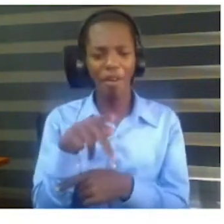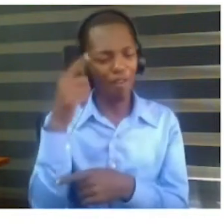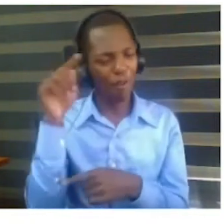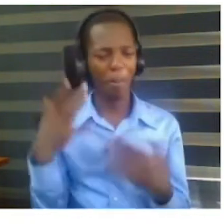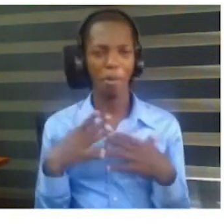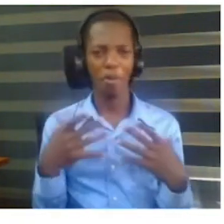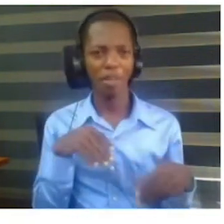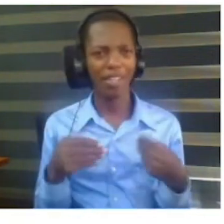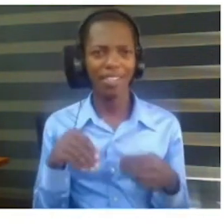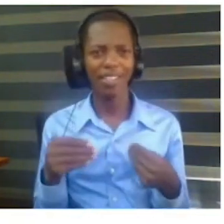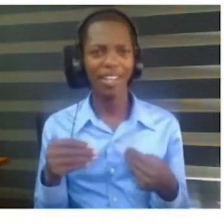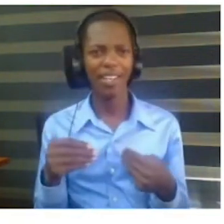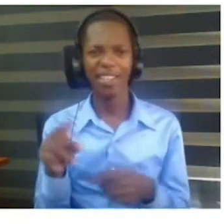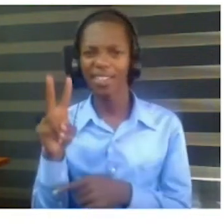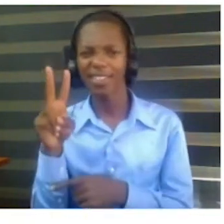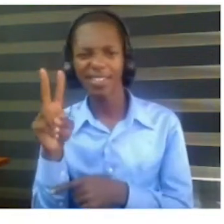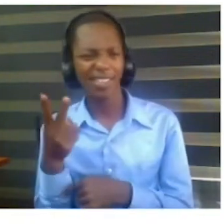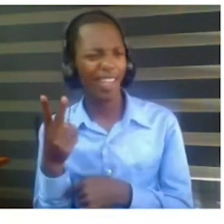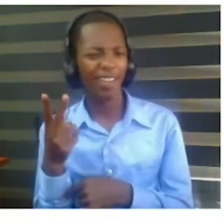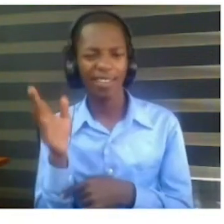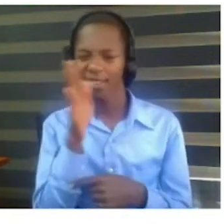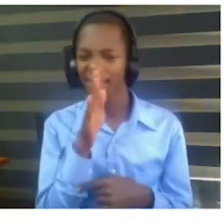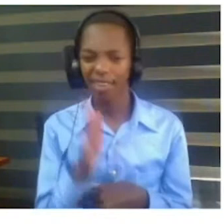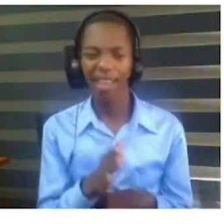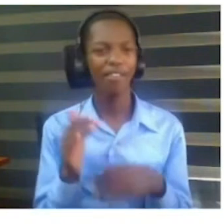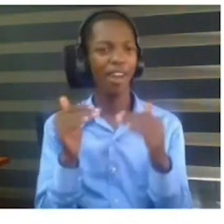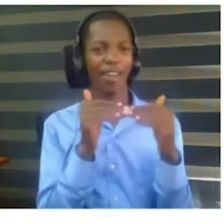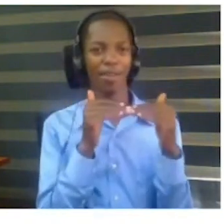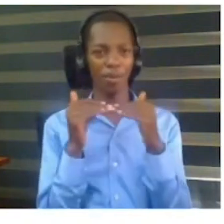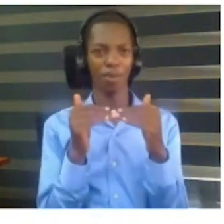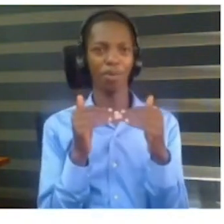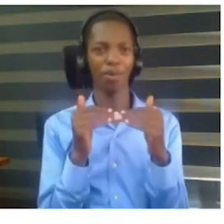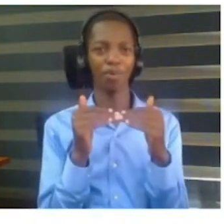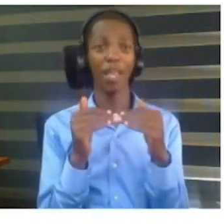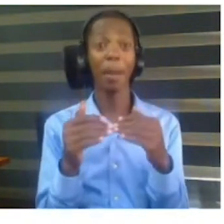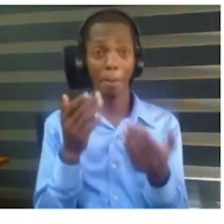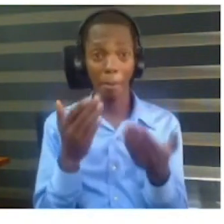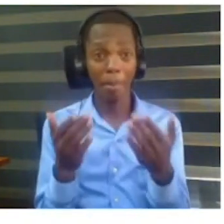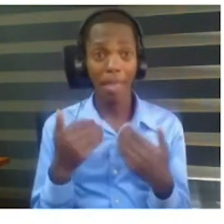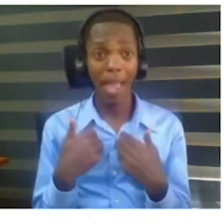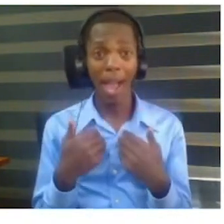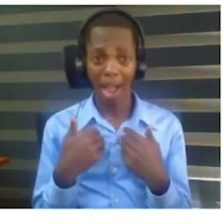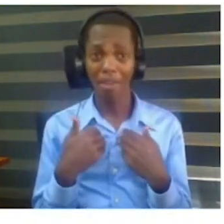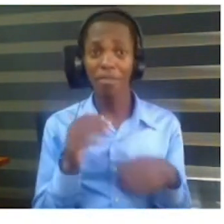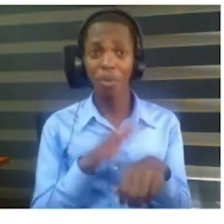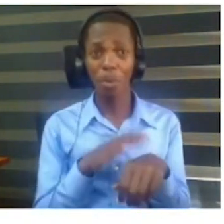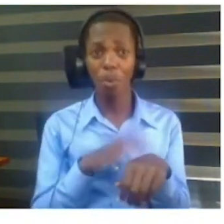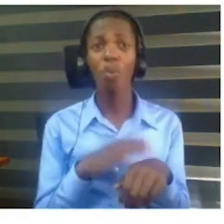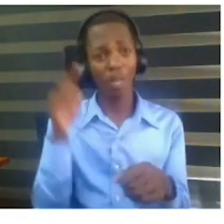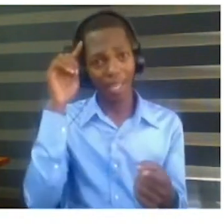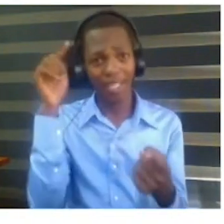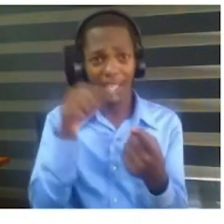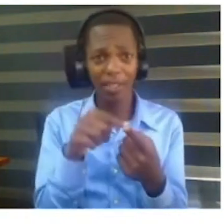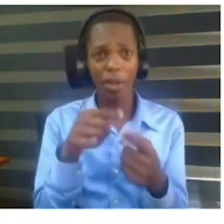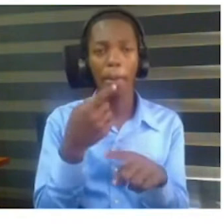Separate is never equal. You might start out with good intentions, but down the line, the disabled app gets